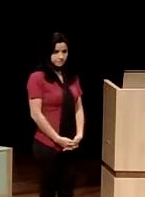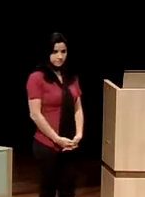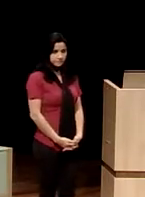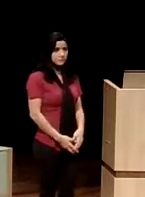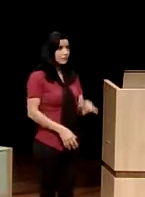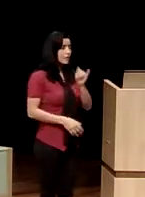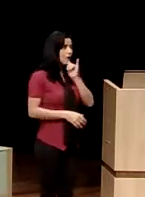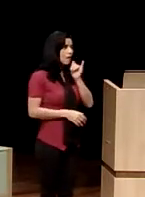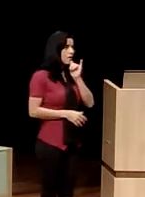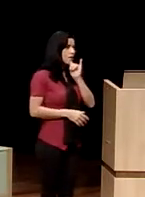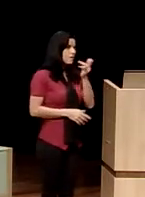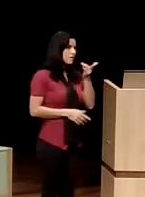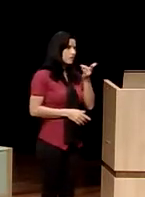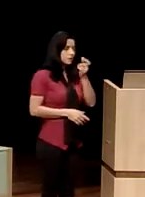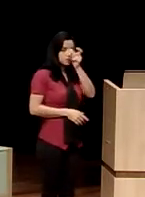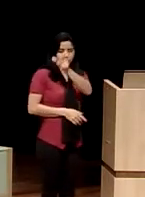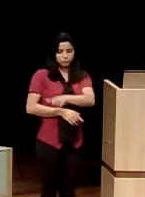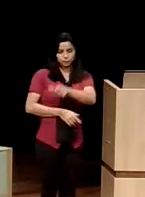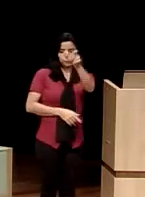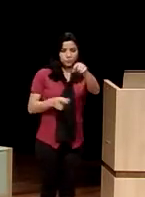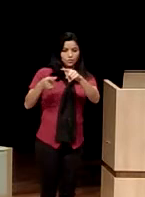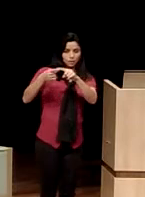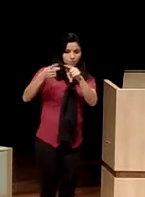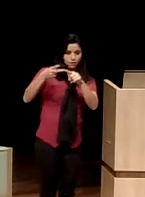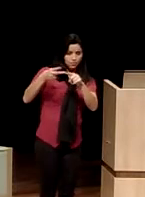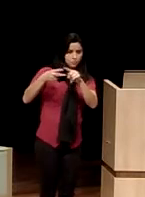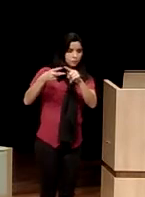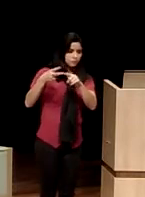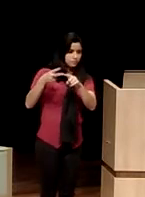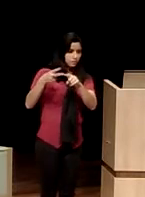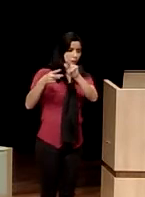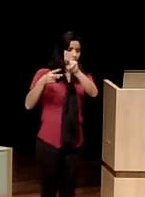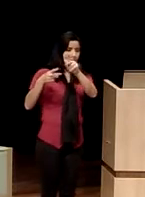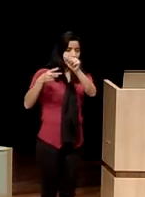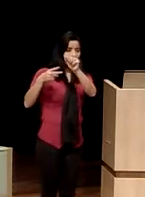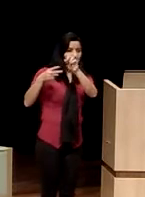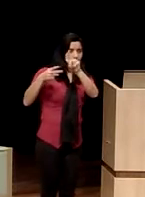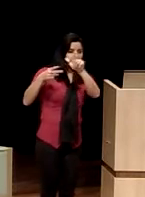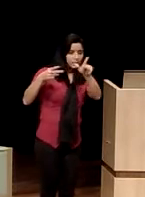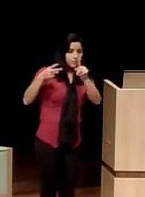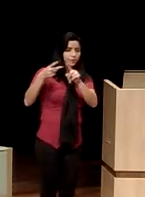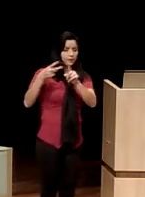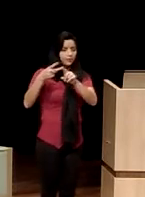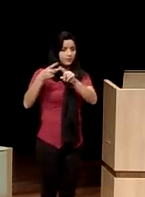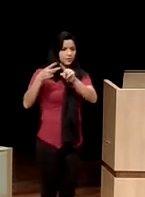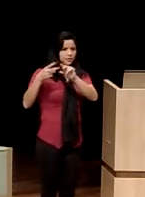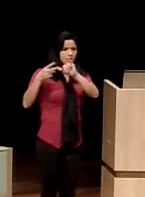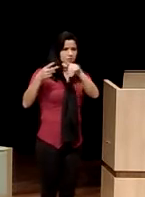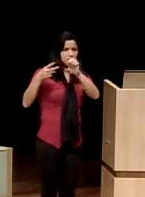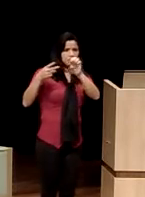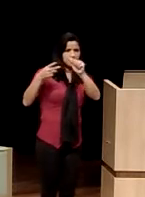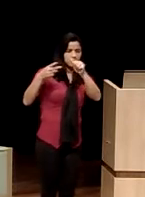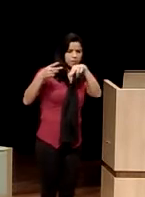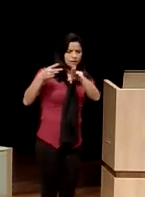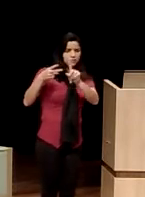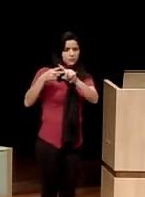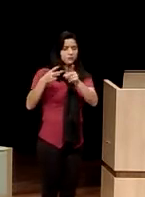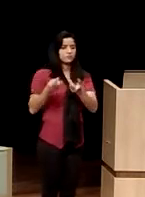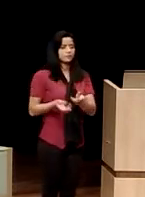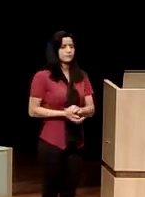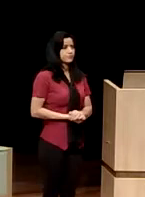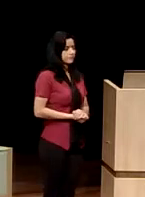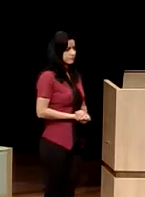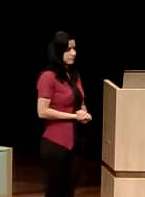Por exemplo, estes dois alemães, Paul Naturb e German Knoll. And as you remember, Professor Karide mentioned